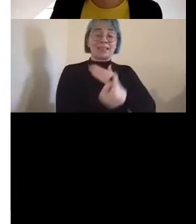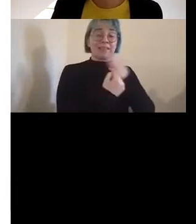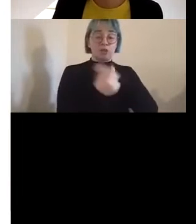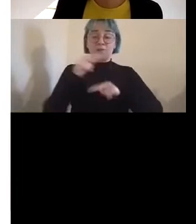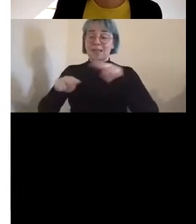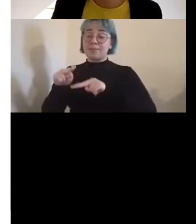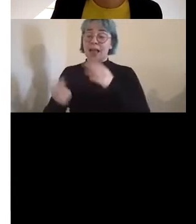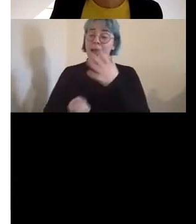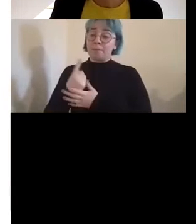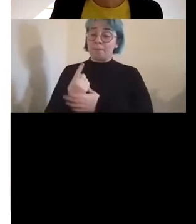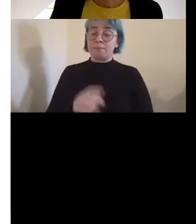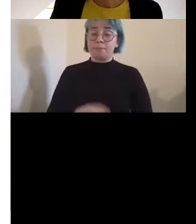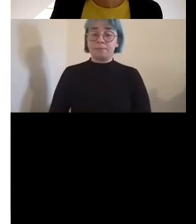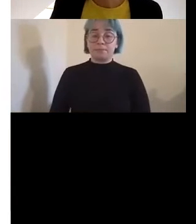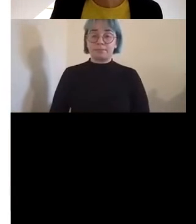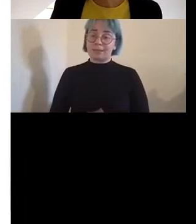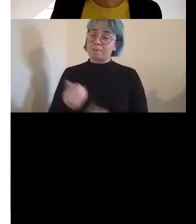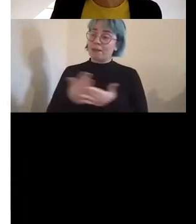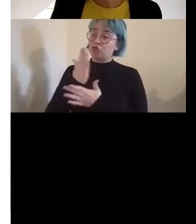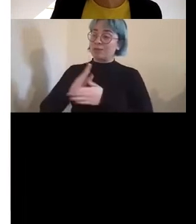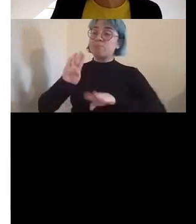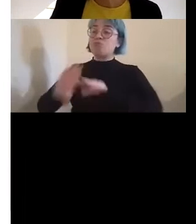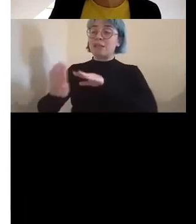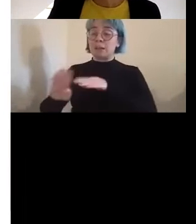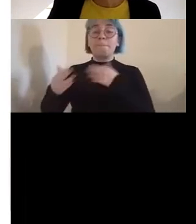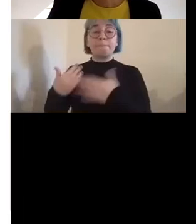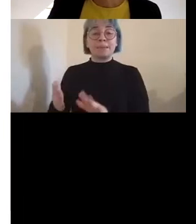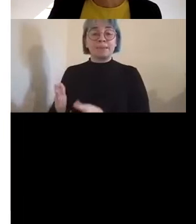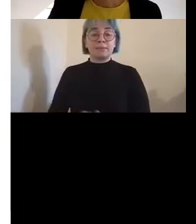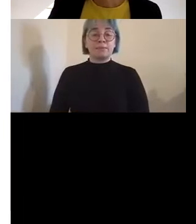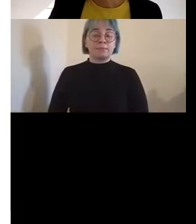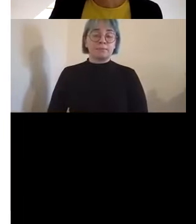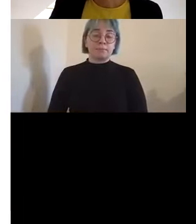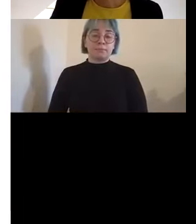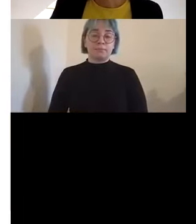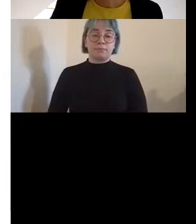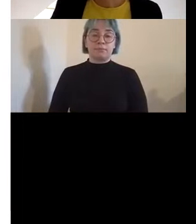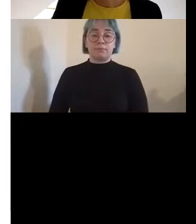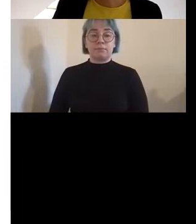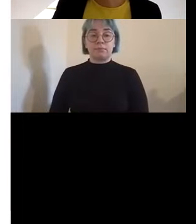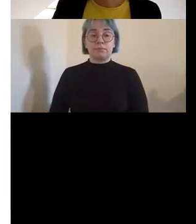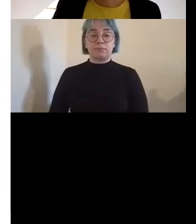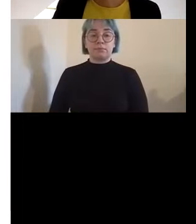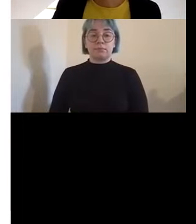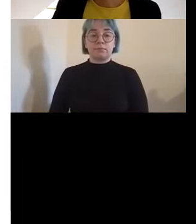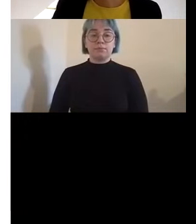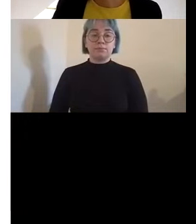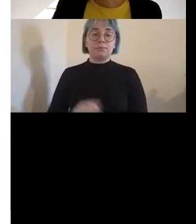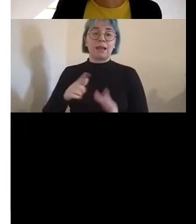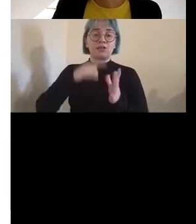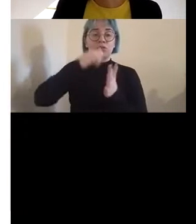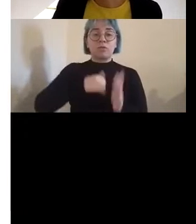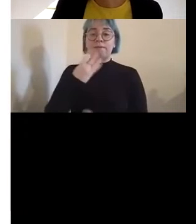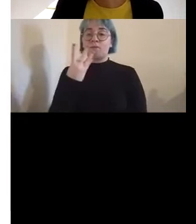assessment is practically being done. And then, in Article 40, we